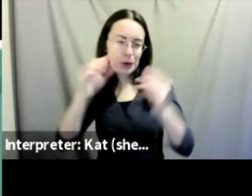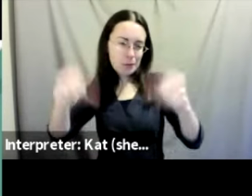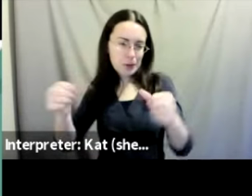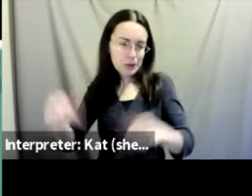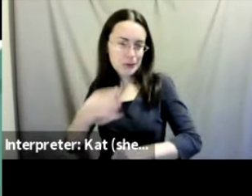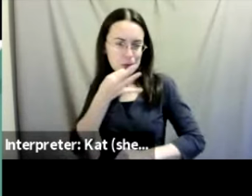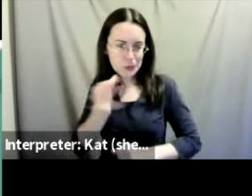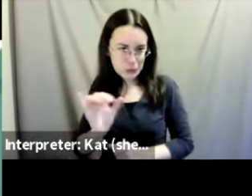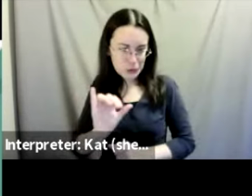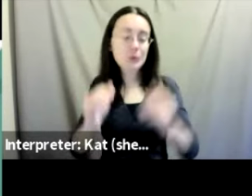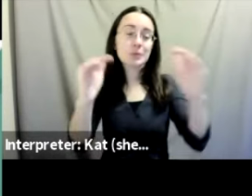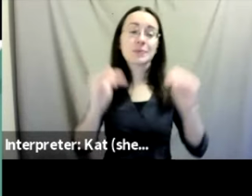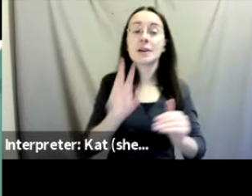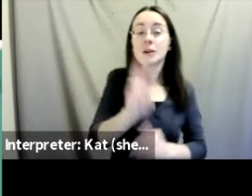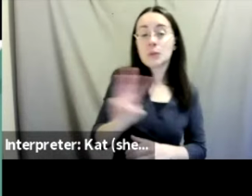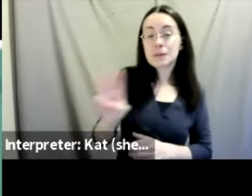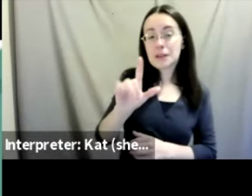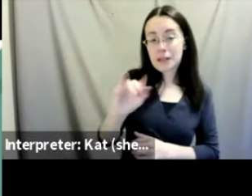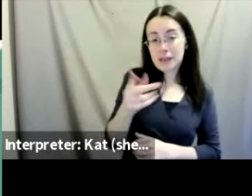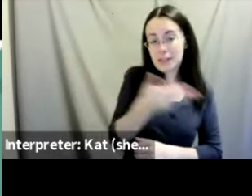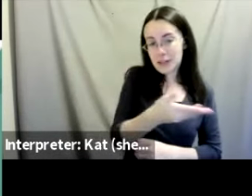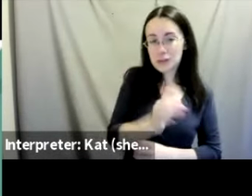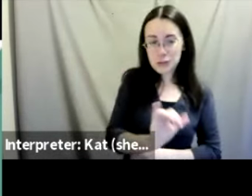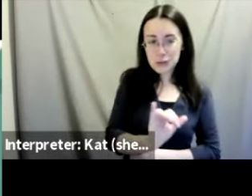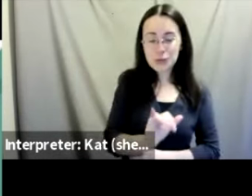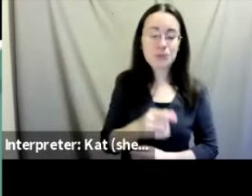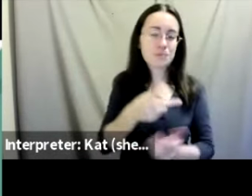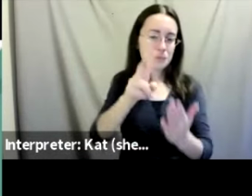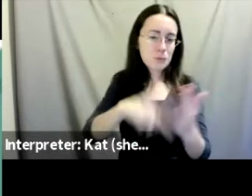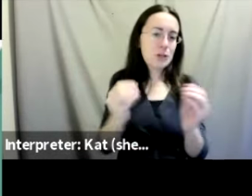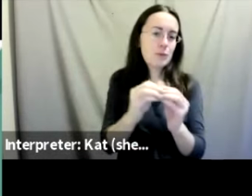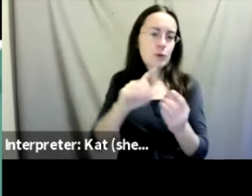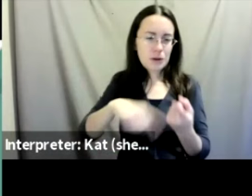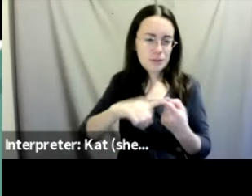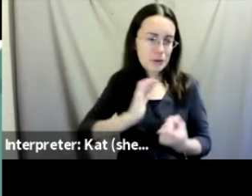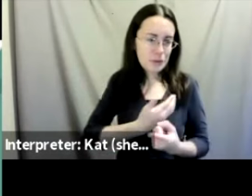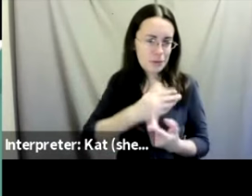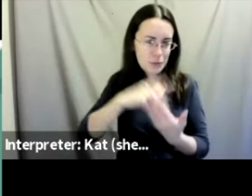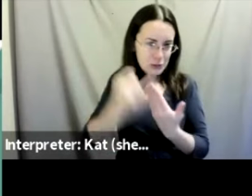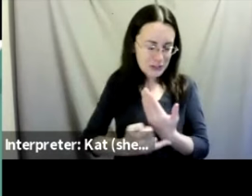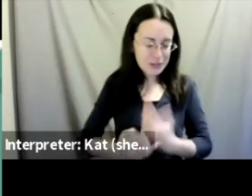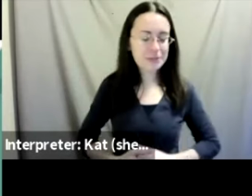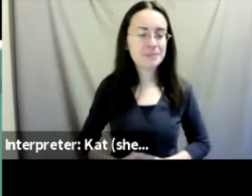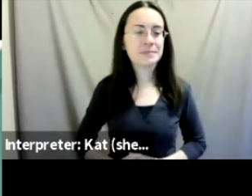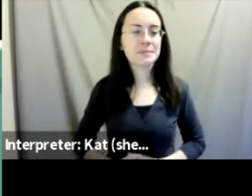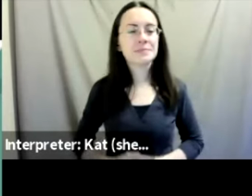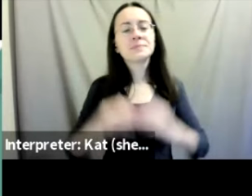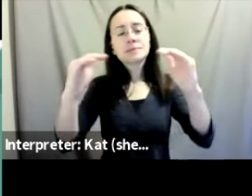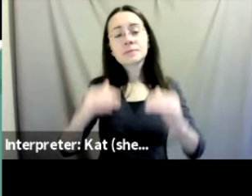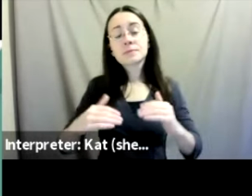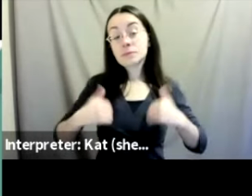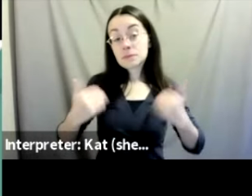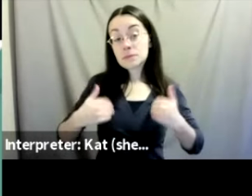as well if you'd like to read more about our project. And then I put a couple of youth research